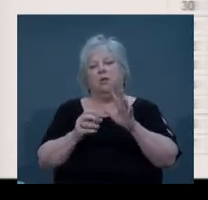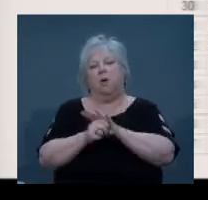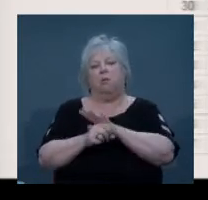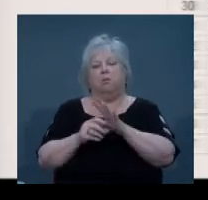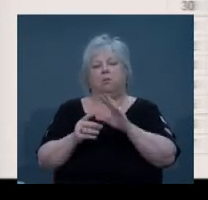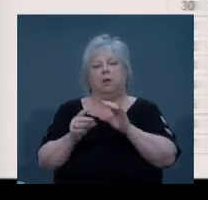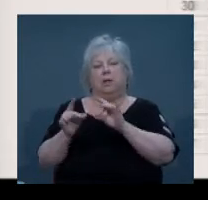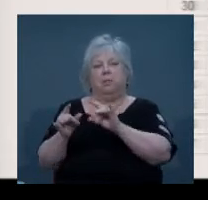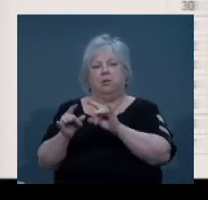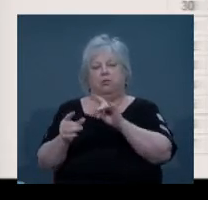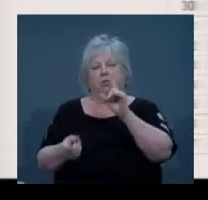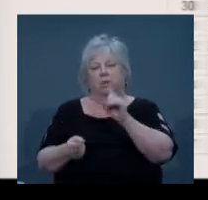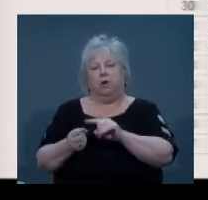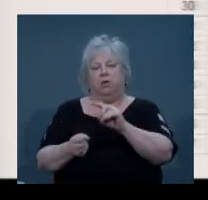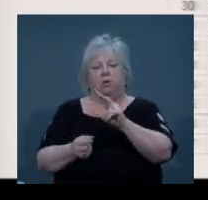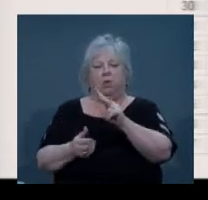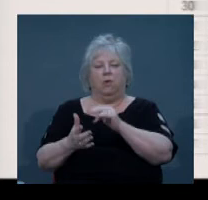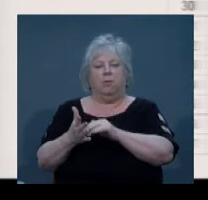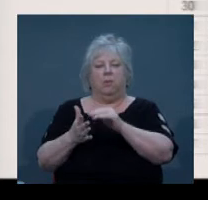reductions were